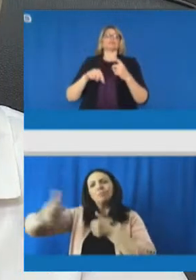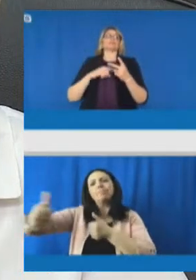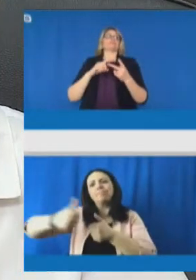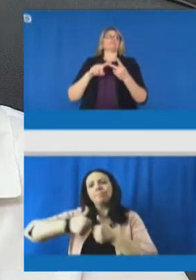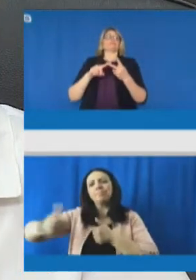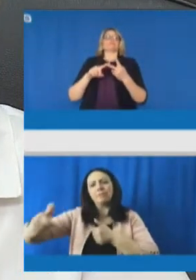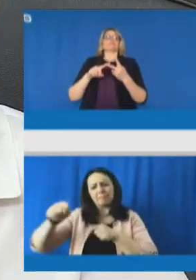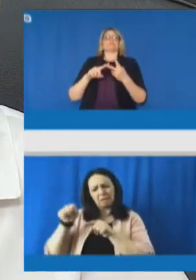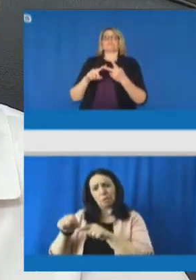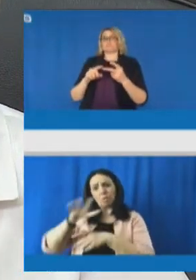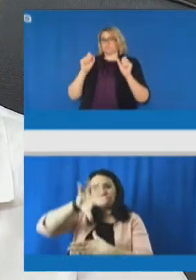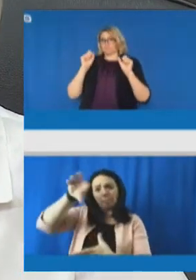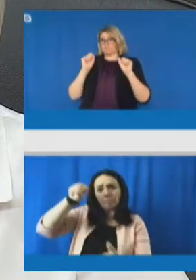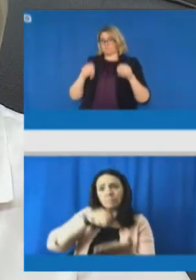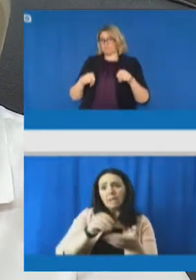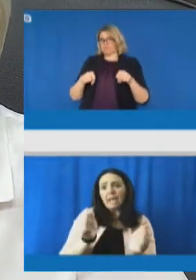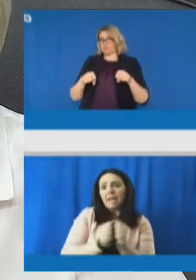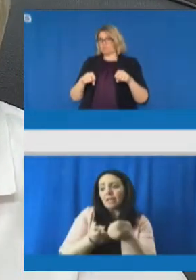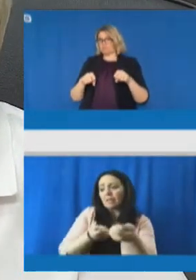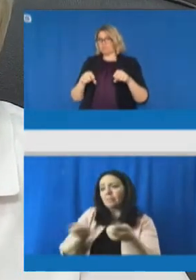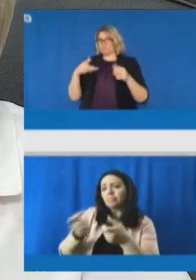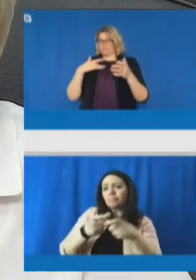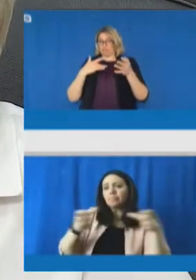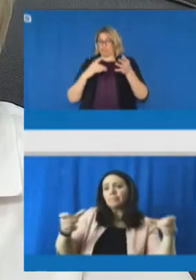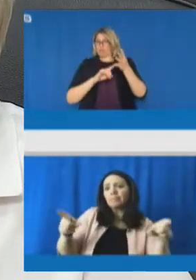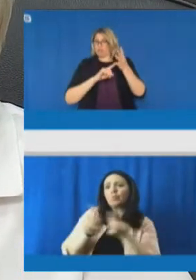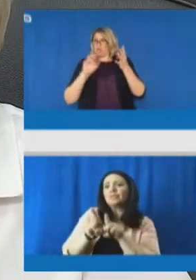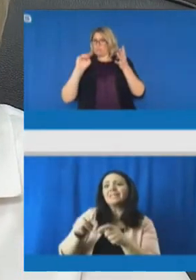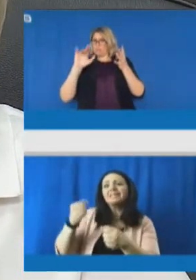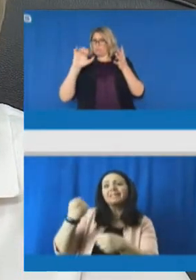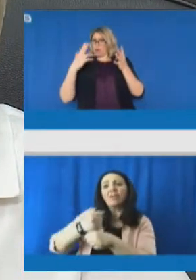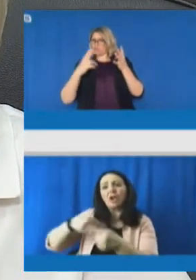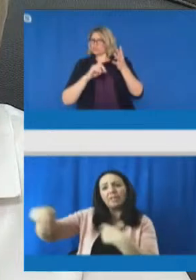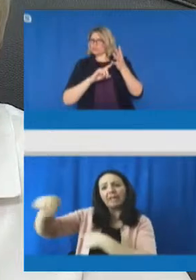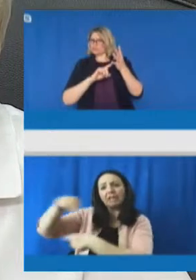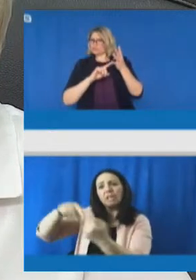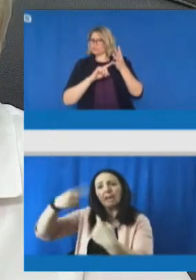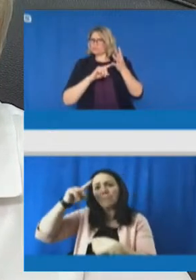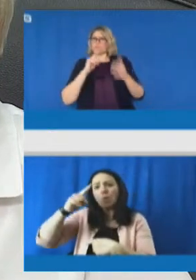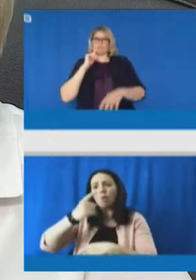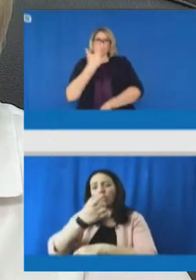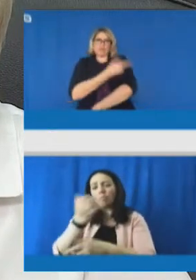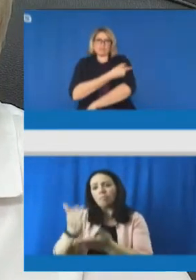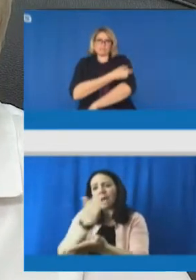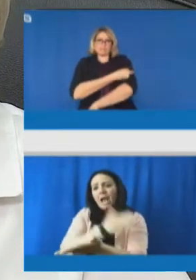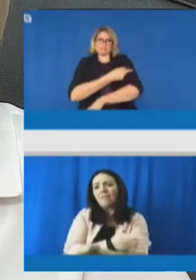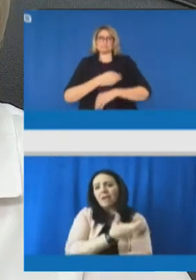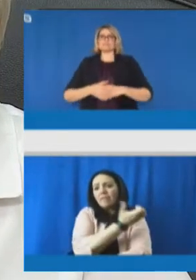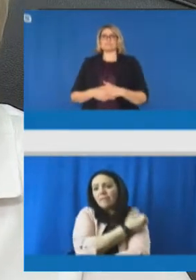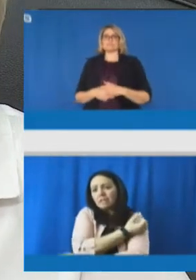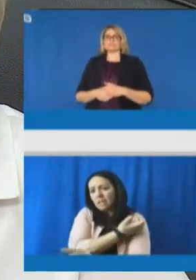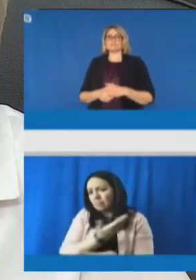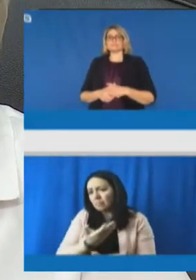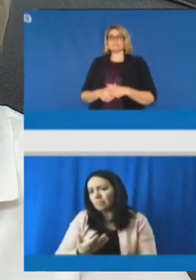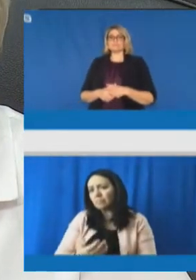restrictions will start to come down. So I think that for now we have priorities based on